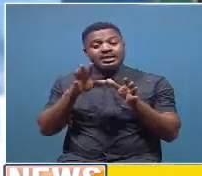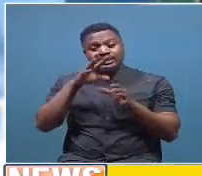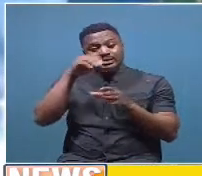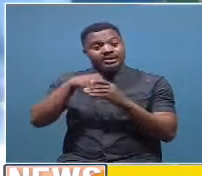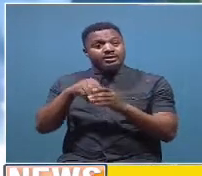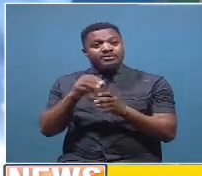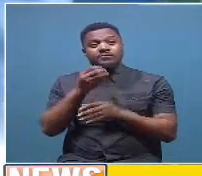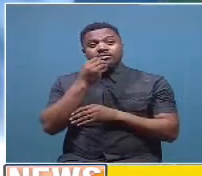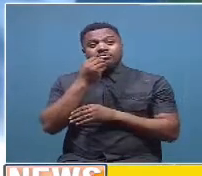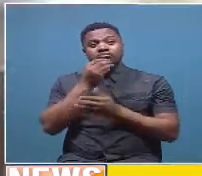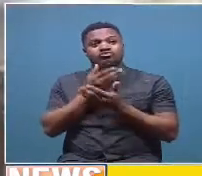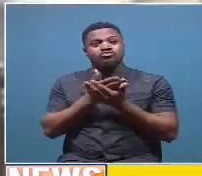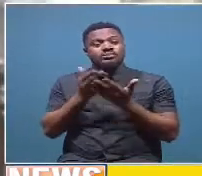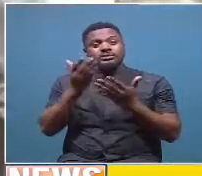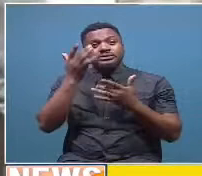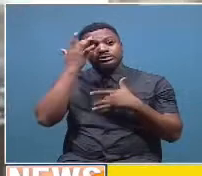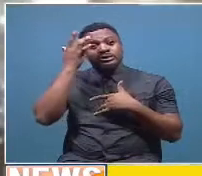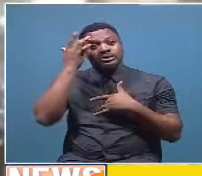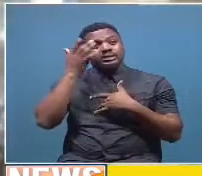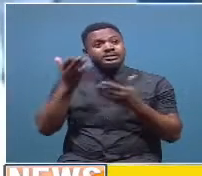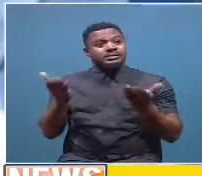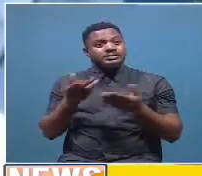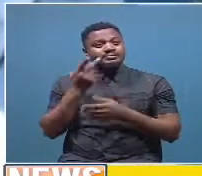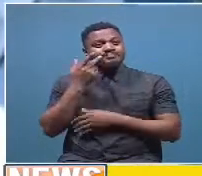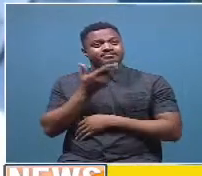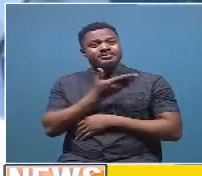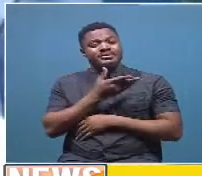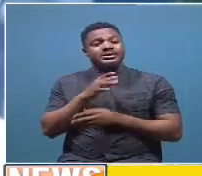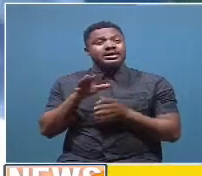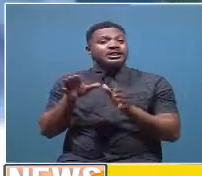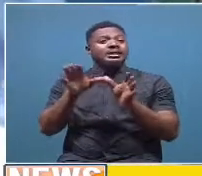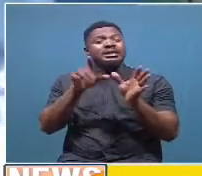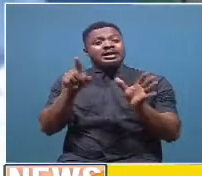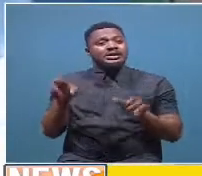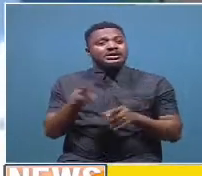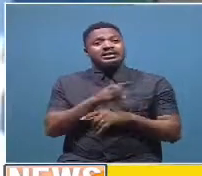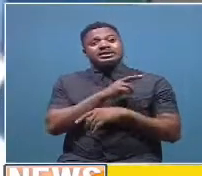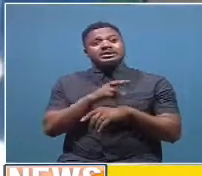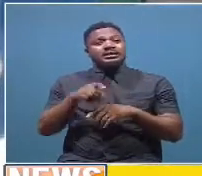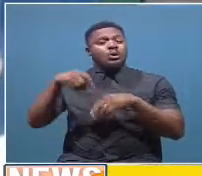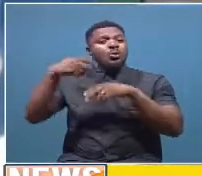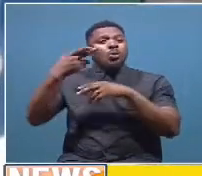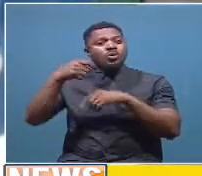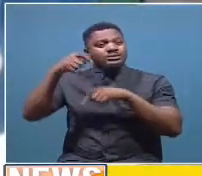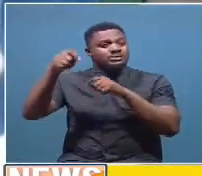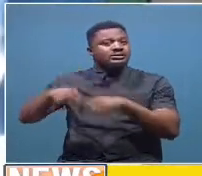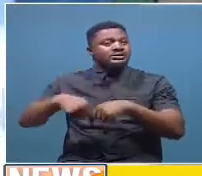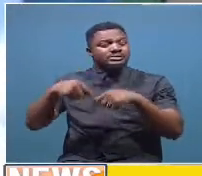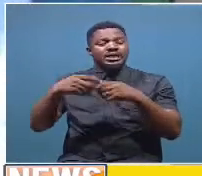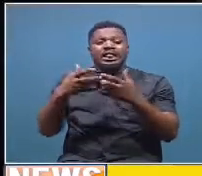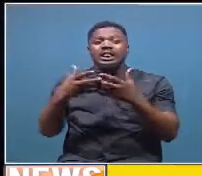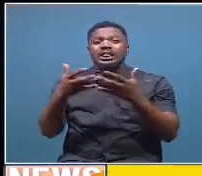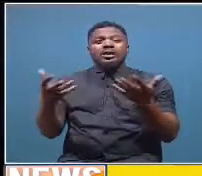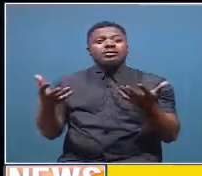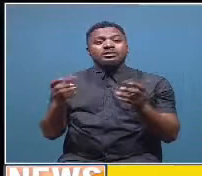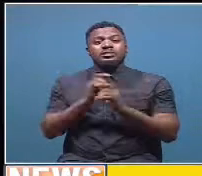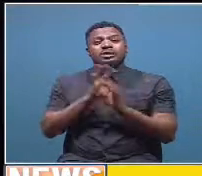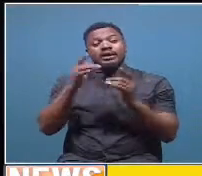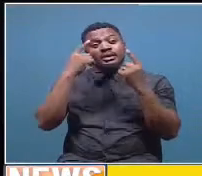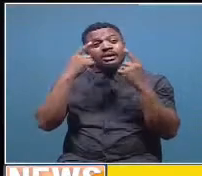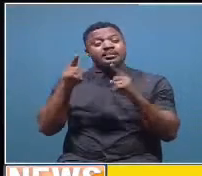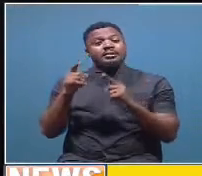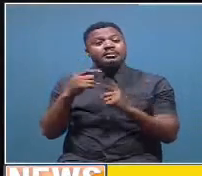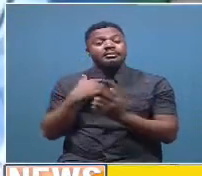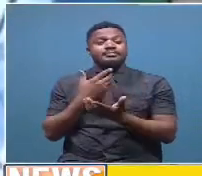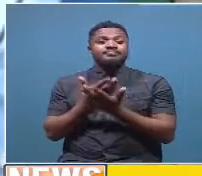food, something different will happen. Be here, they are going up and down, digging holes, and a lot of nothing is coming. We